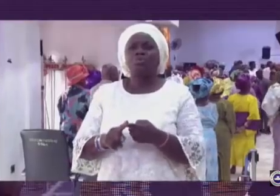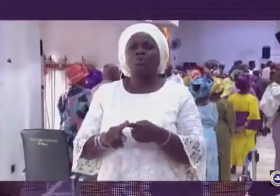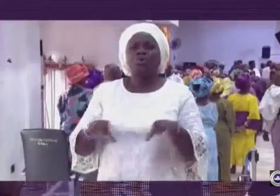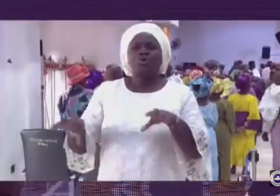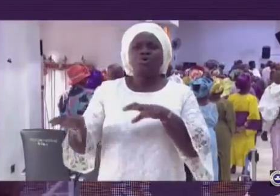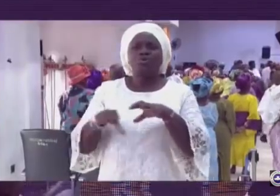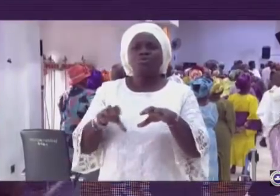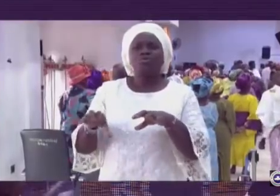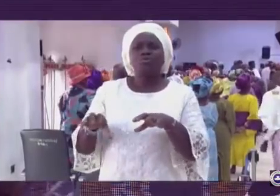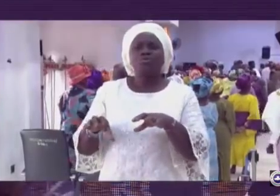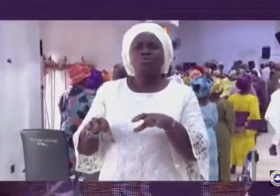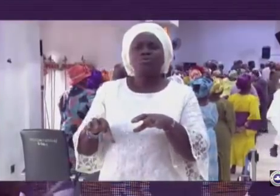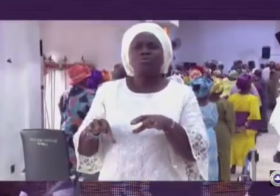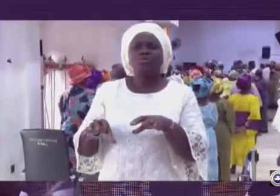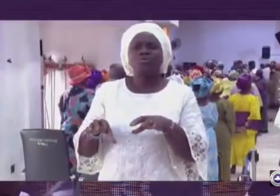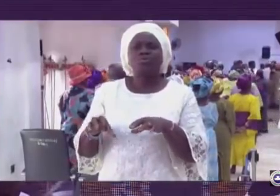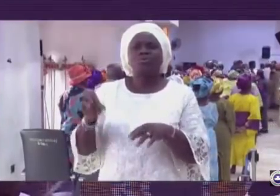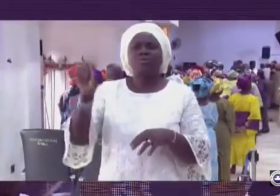UCH in Ebute.